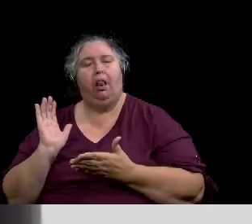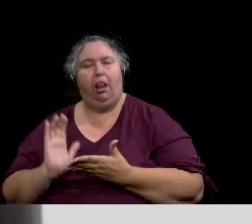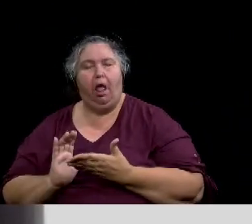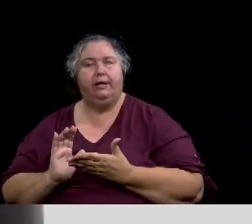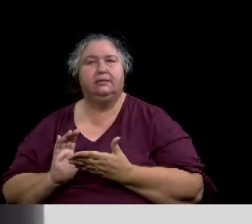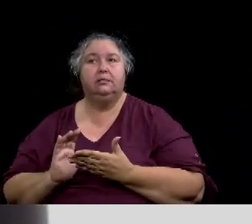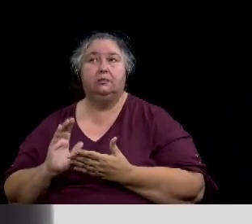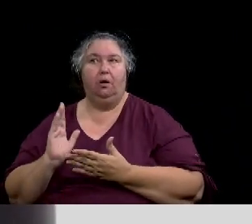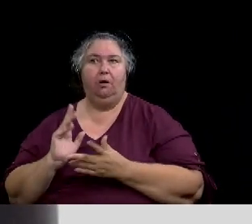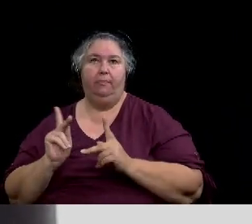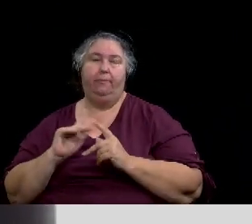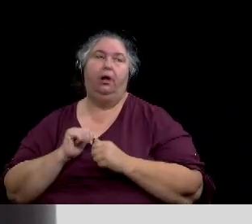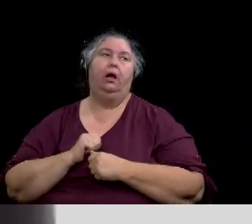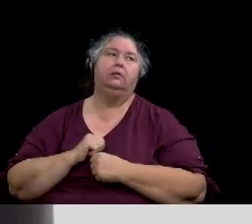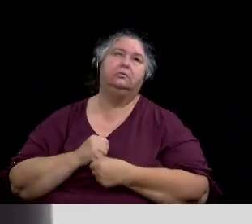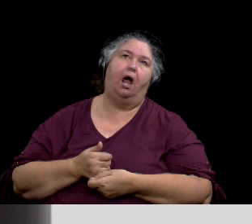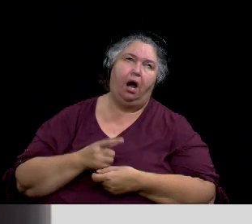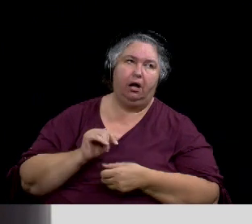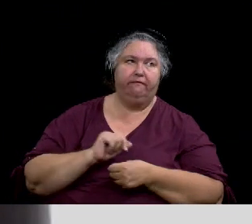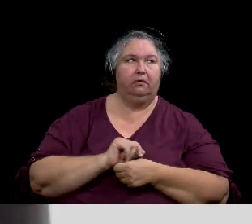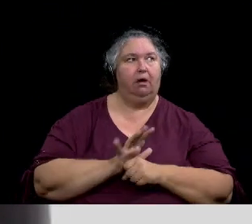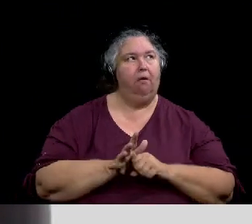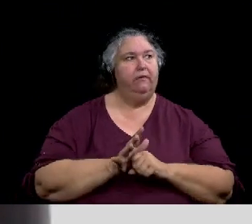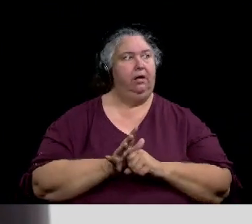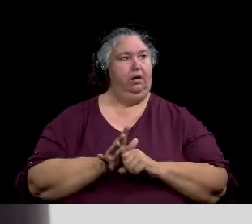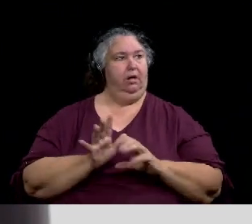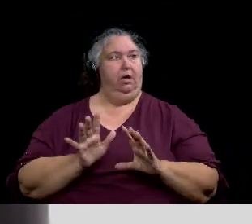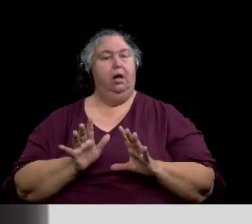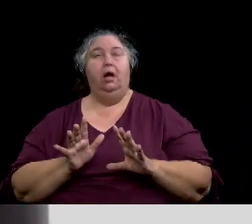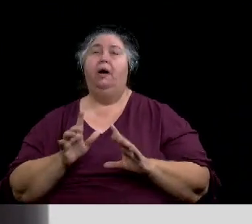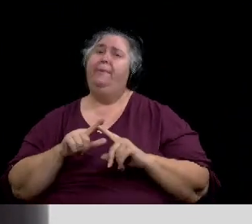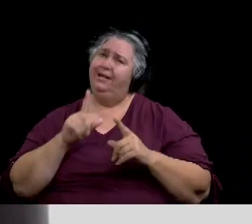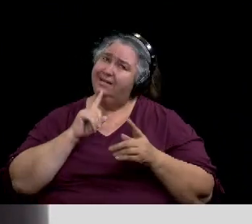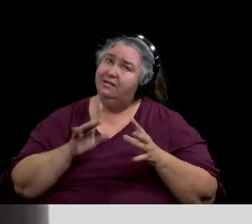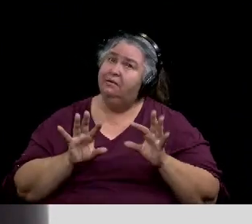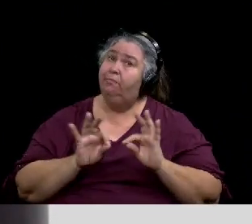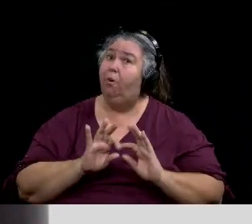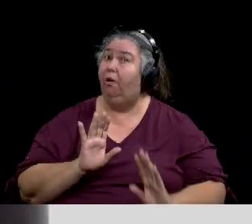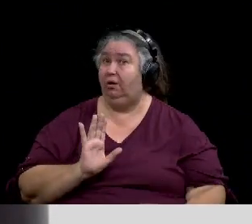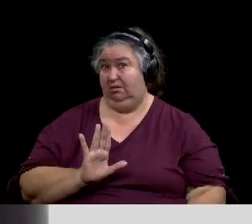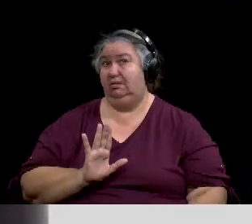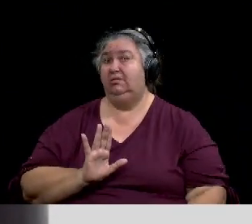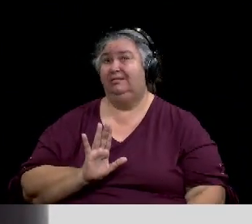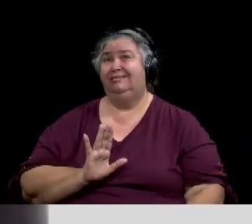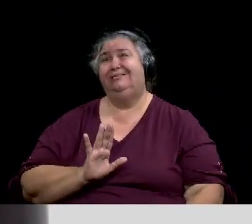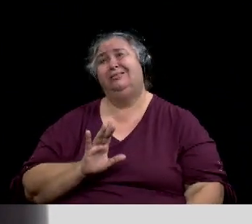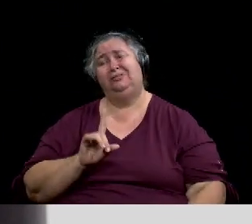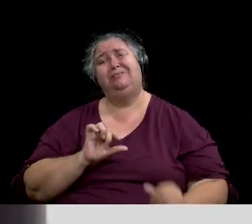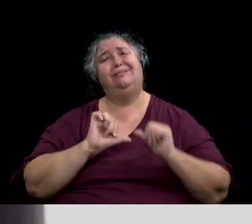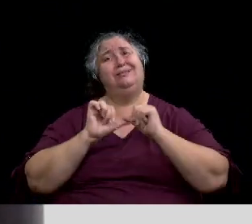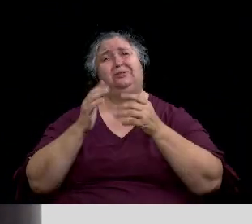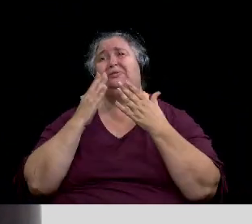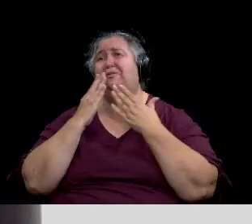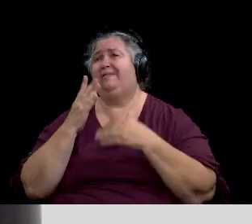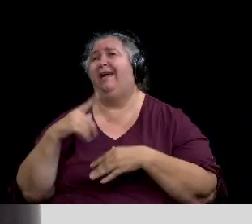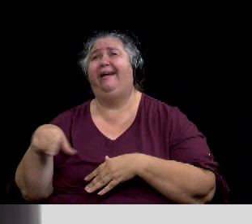people are growing weary of COVID, and I think it's important to continue to thank those people. If you